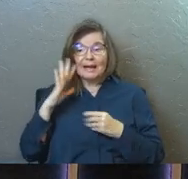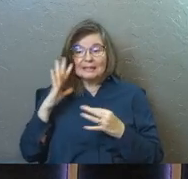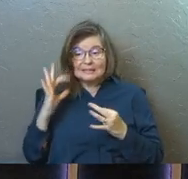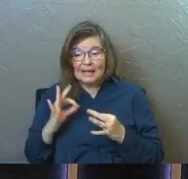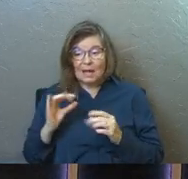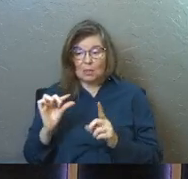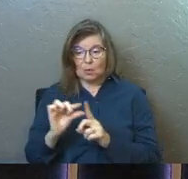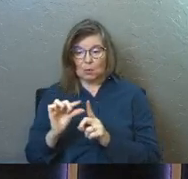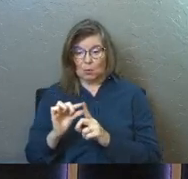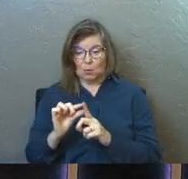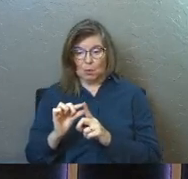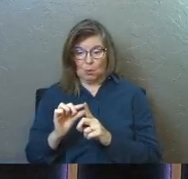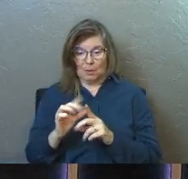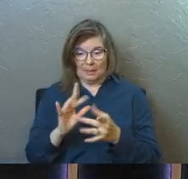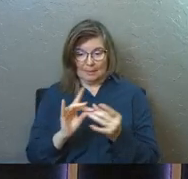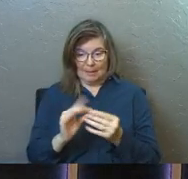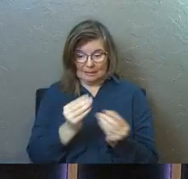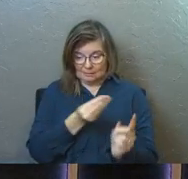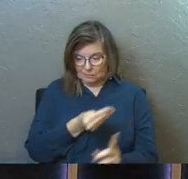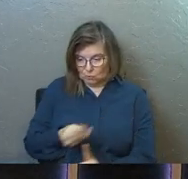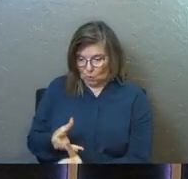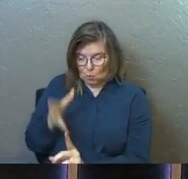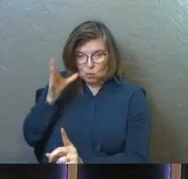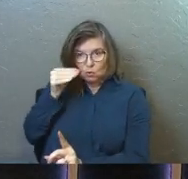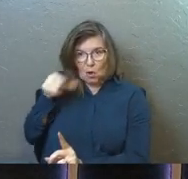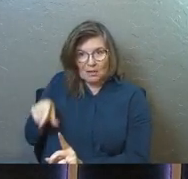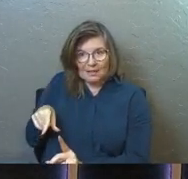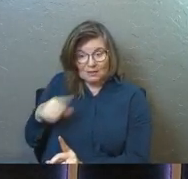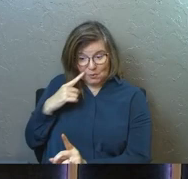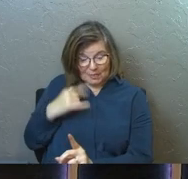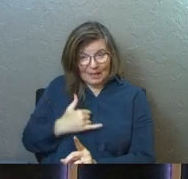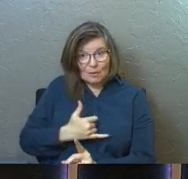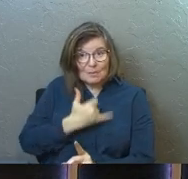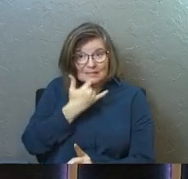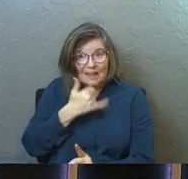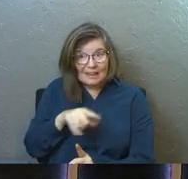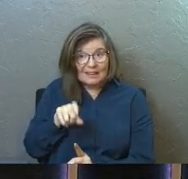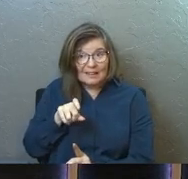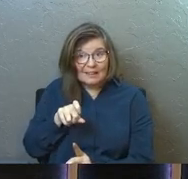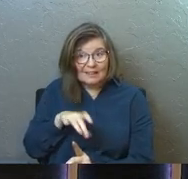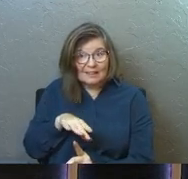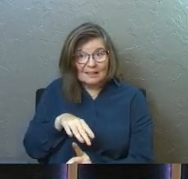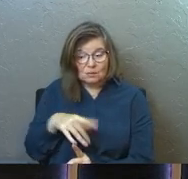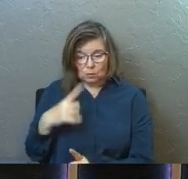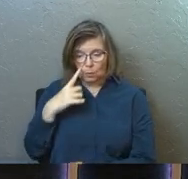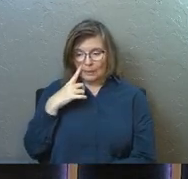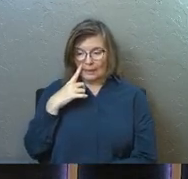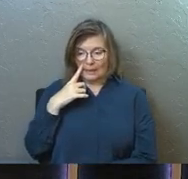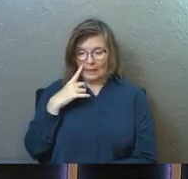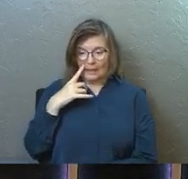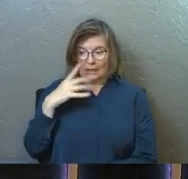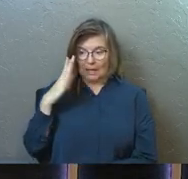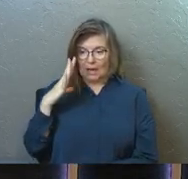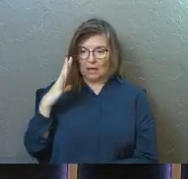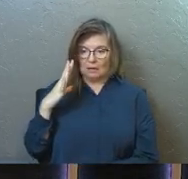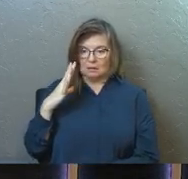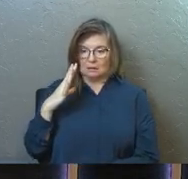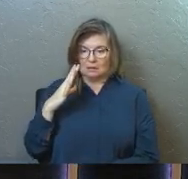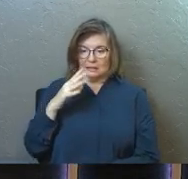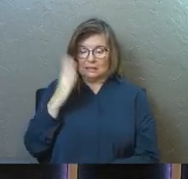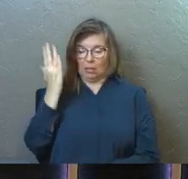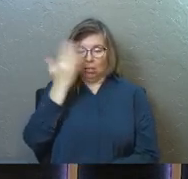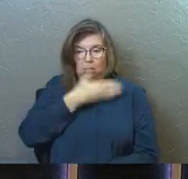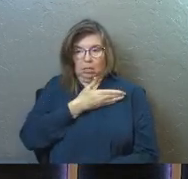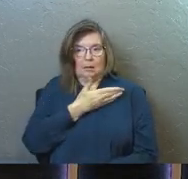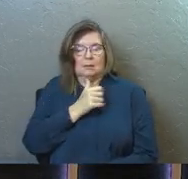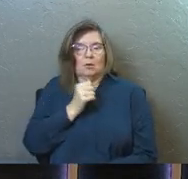the word to go to the donkey. Do you think that was a mistake? Do you think that was God